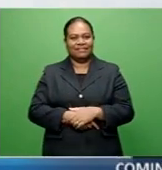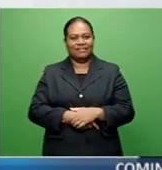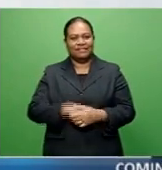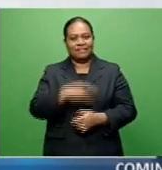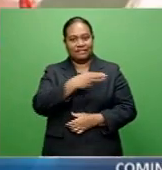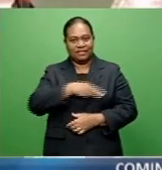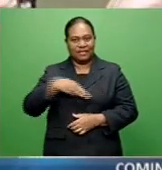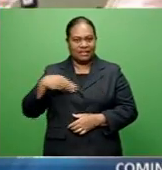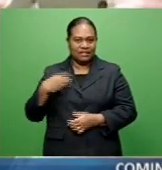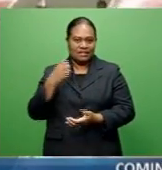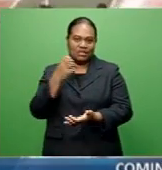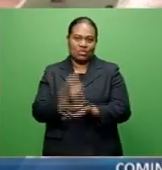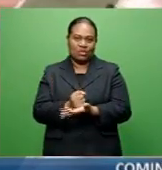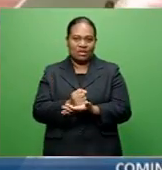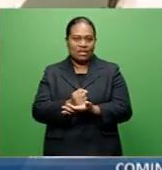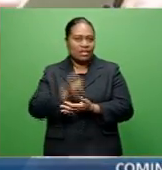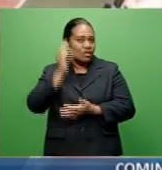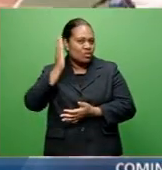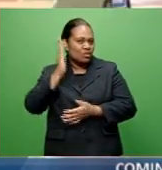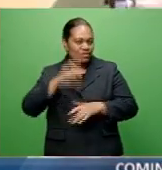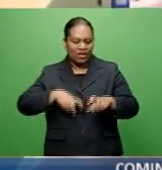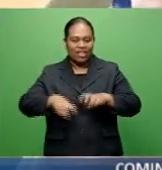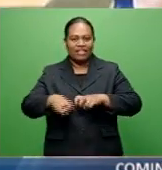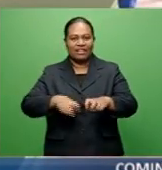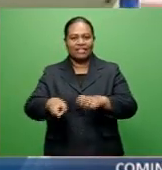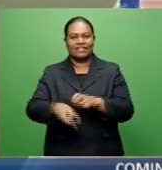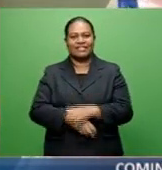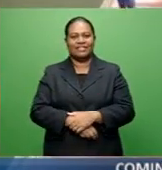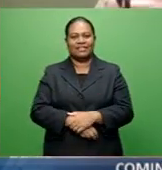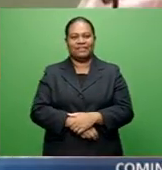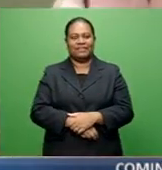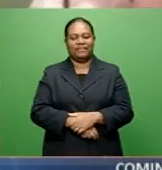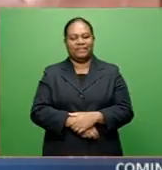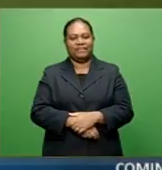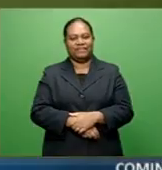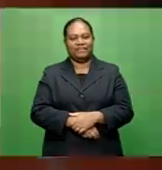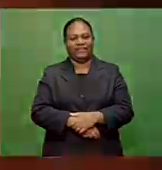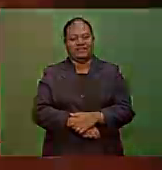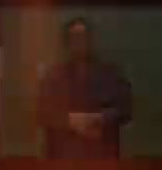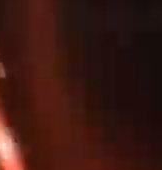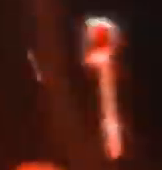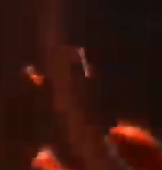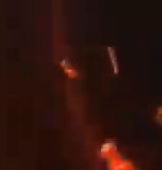And Minister reassures school athletes. This and more after the break.